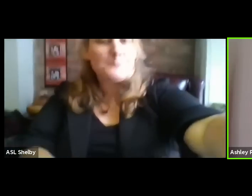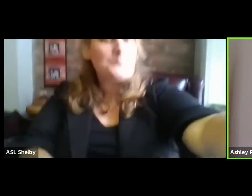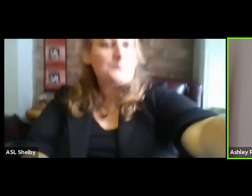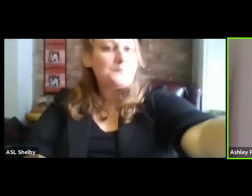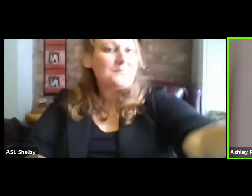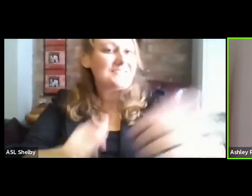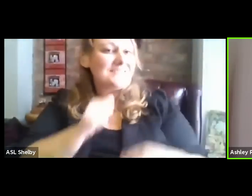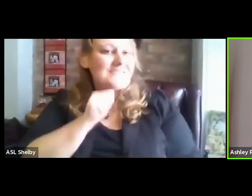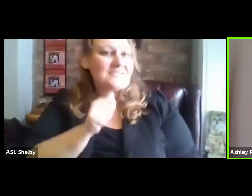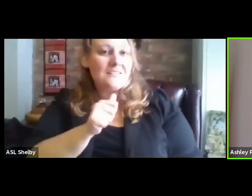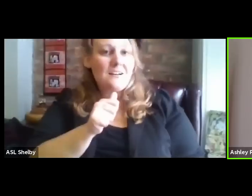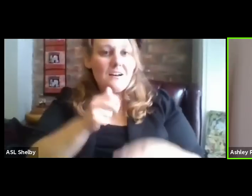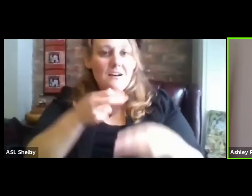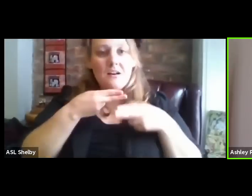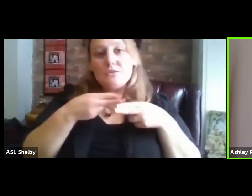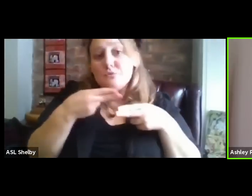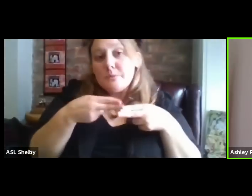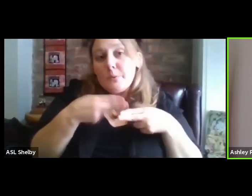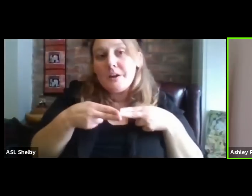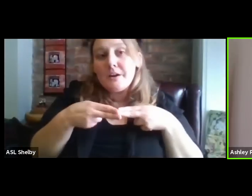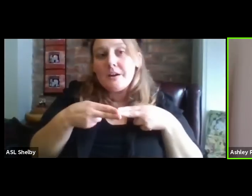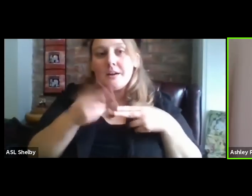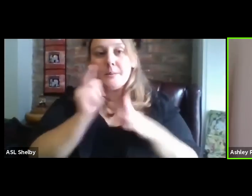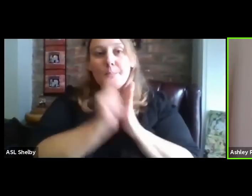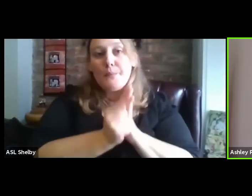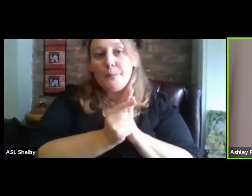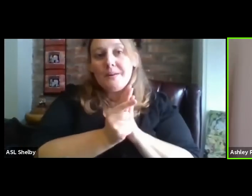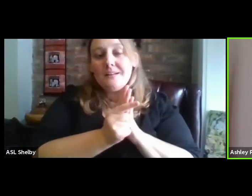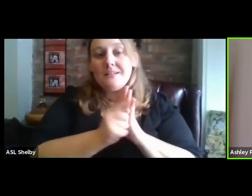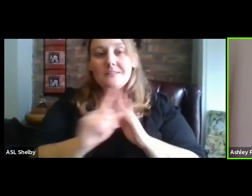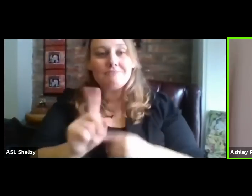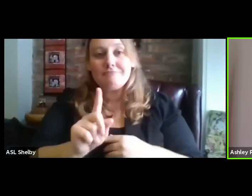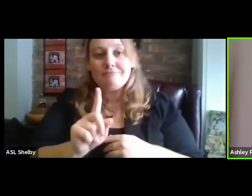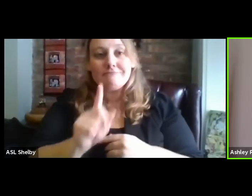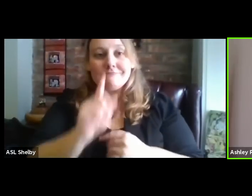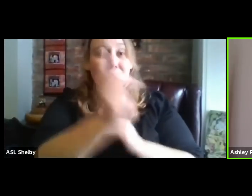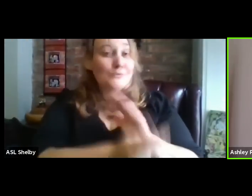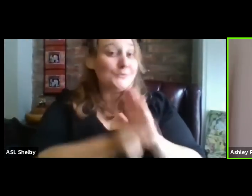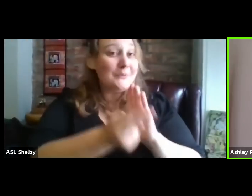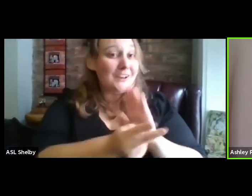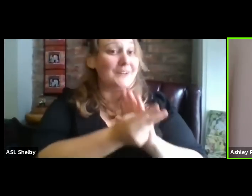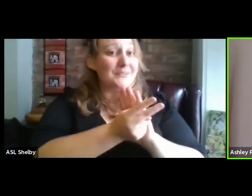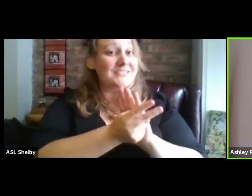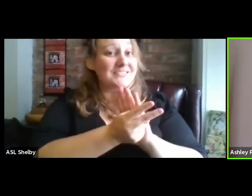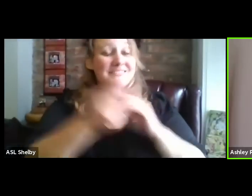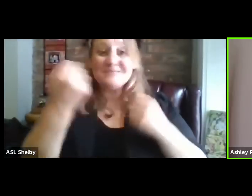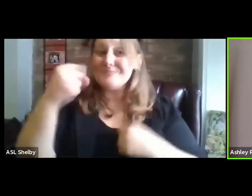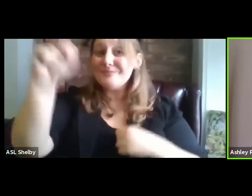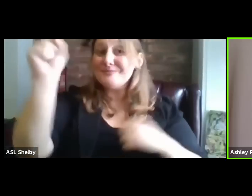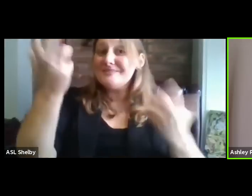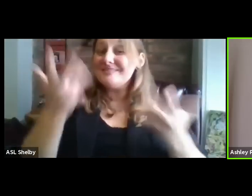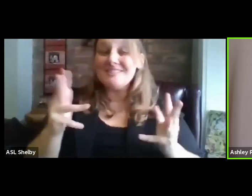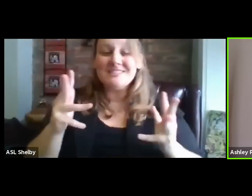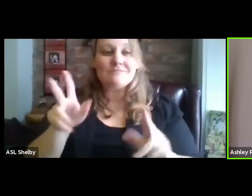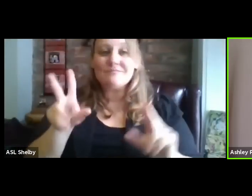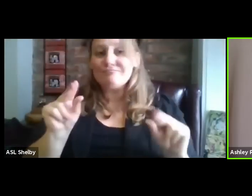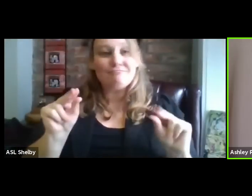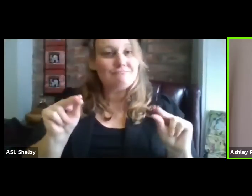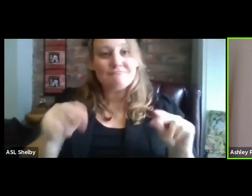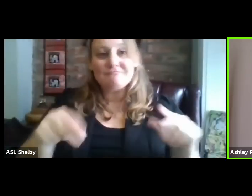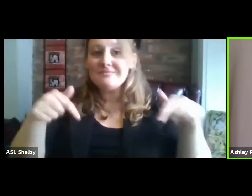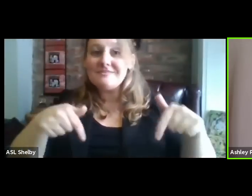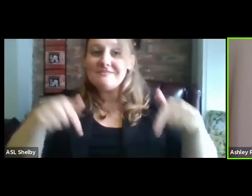temporary moment in time. This is not just 2 hours of your day. This movement, International Horse Day,